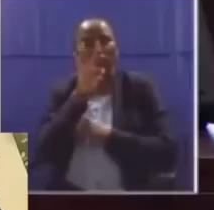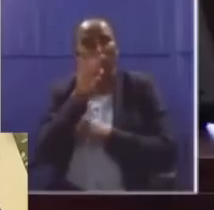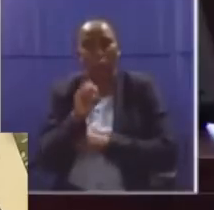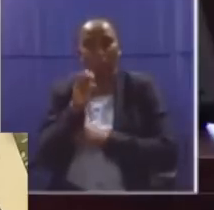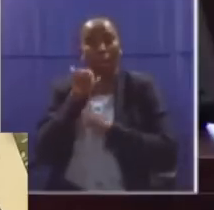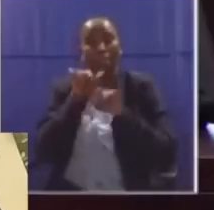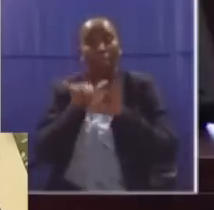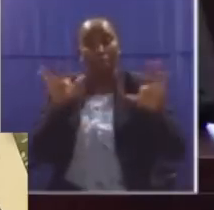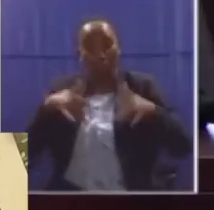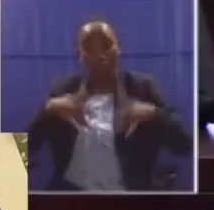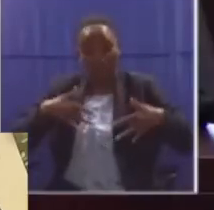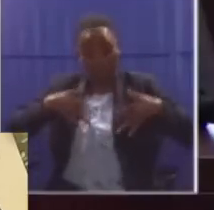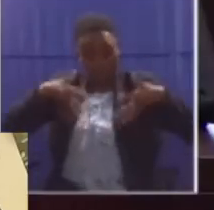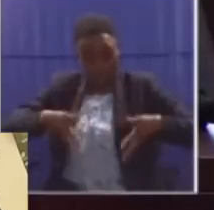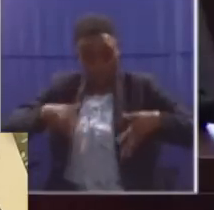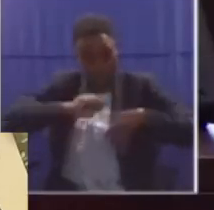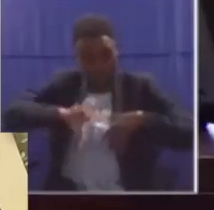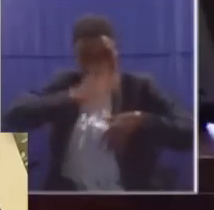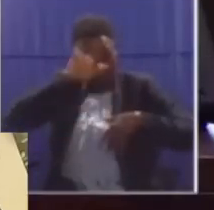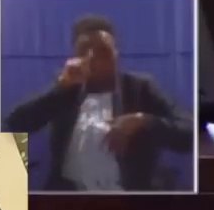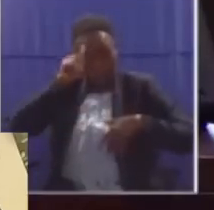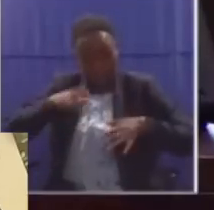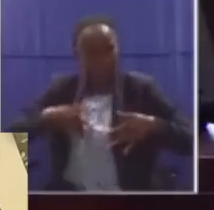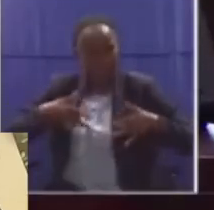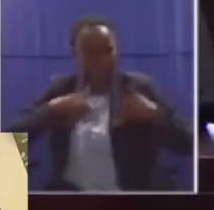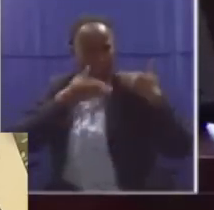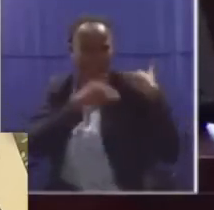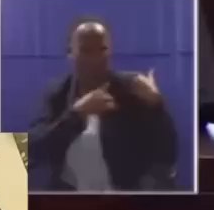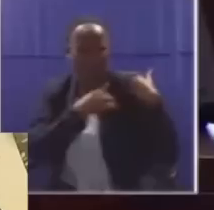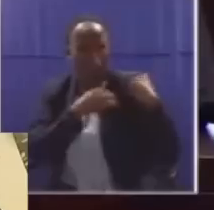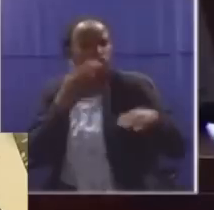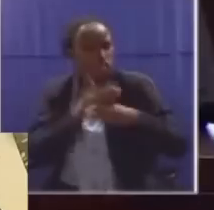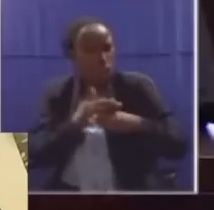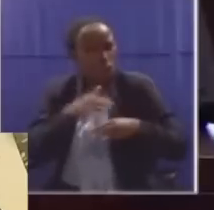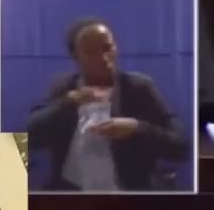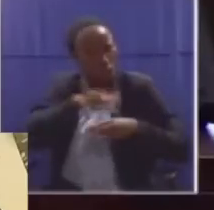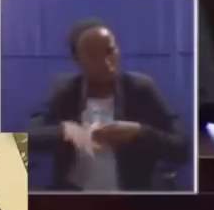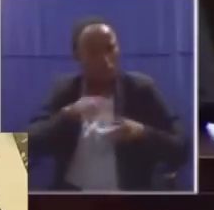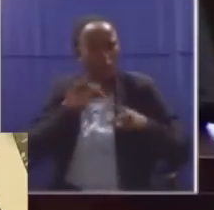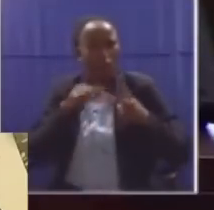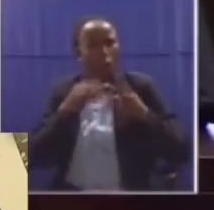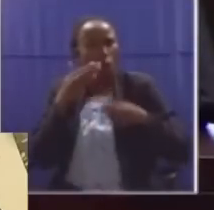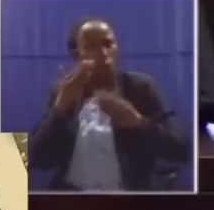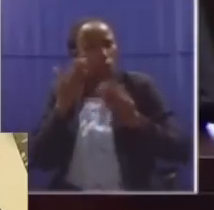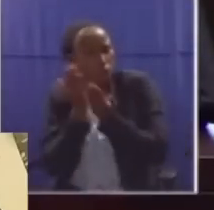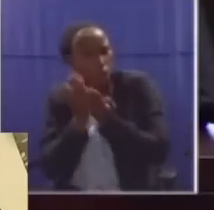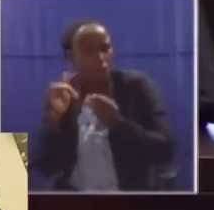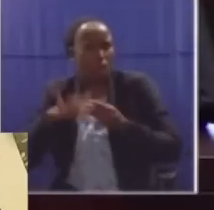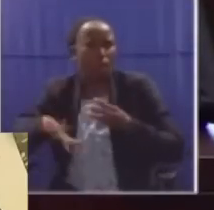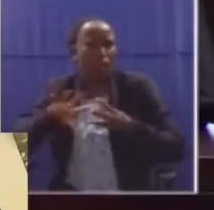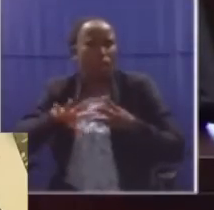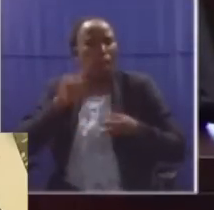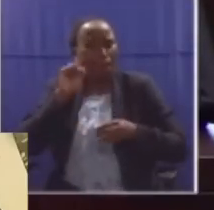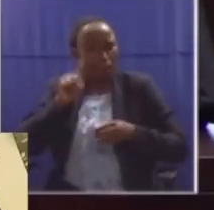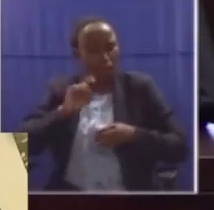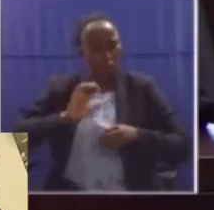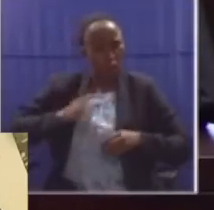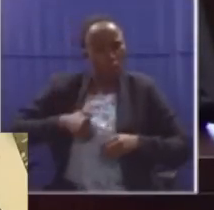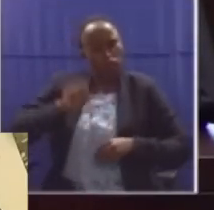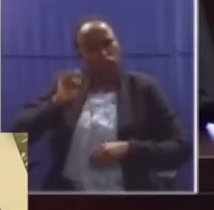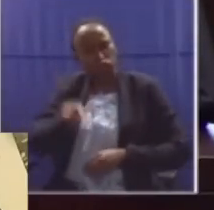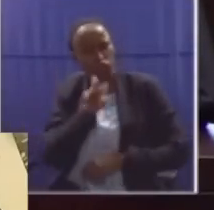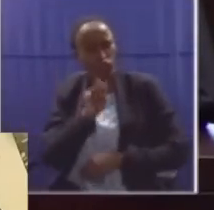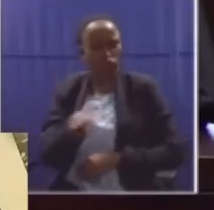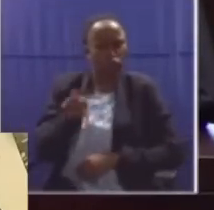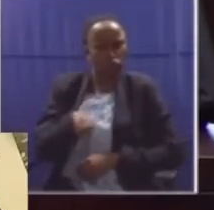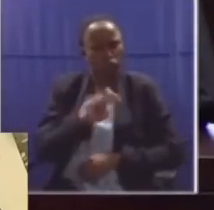in South Africa feel safe at home, at school and at work, and they enjoy a community life free of fear. Women walk freely in the streets and children